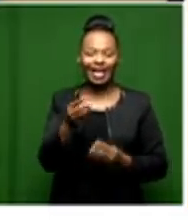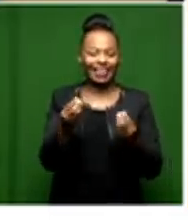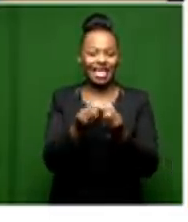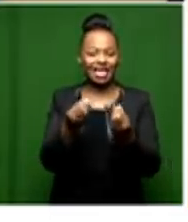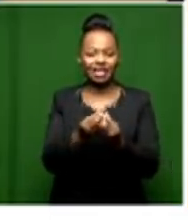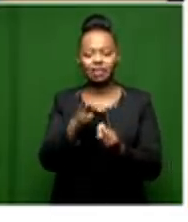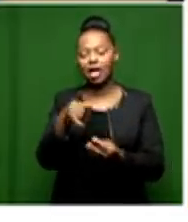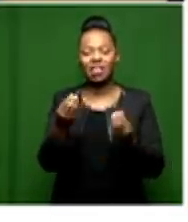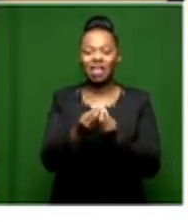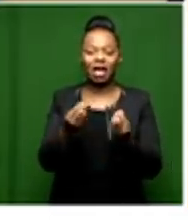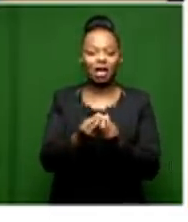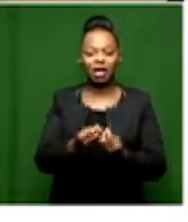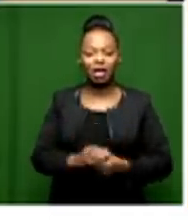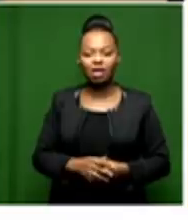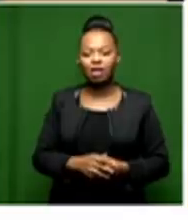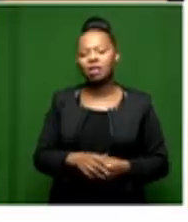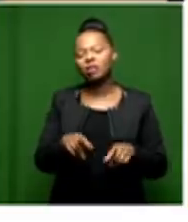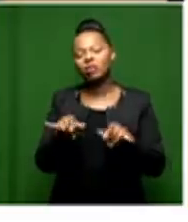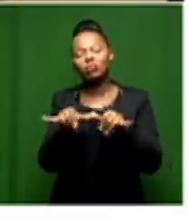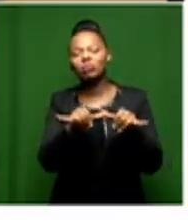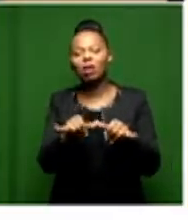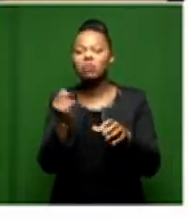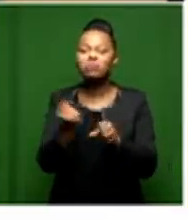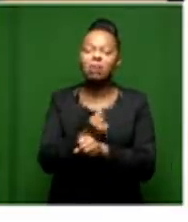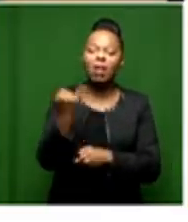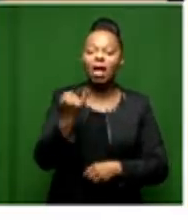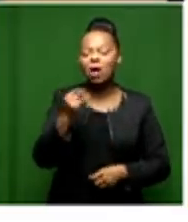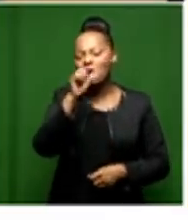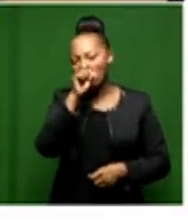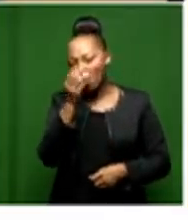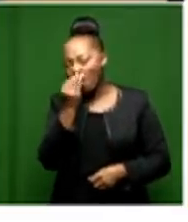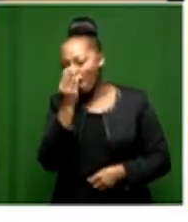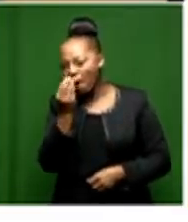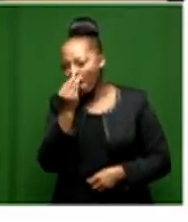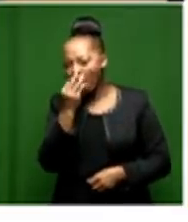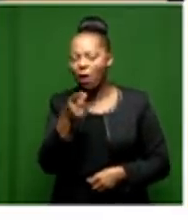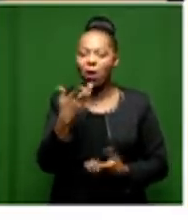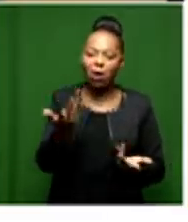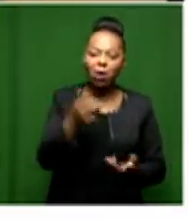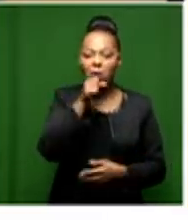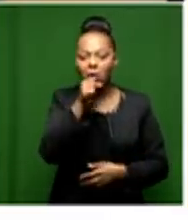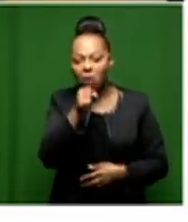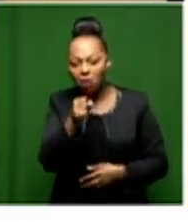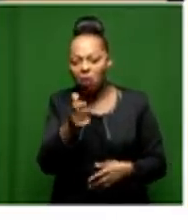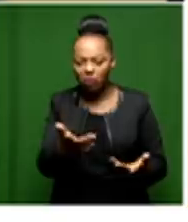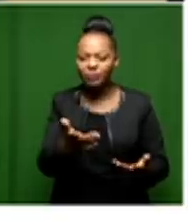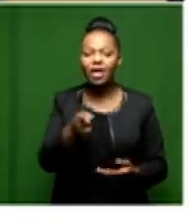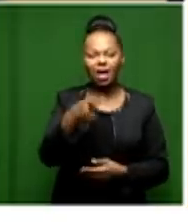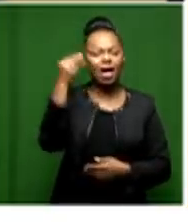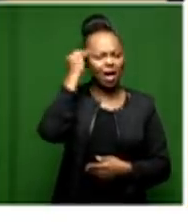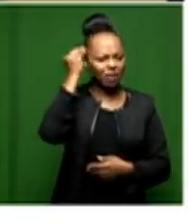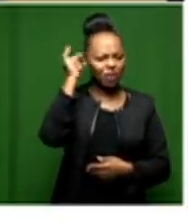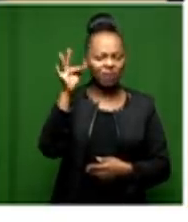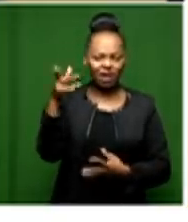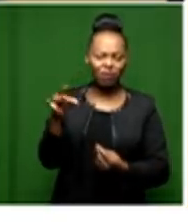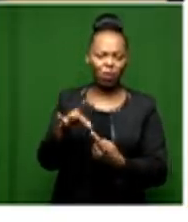And it is like a common cold, or it is just like the flu. And I mean, I know I'm being you do. If you have an